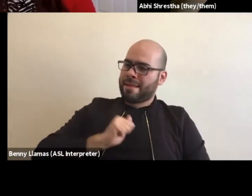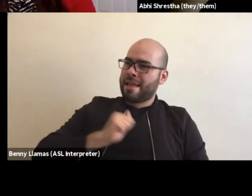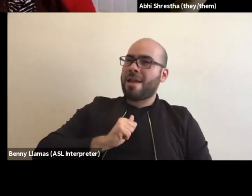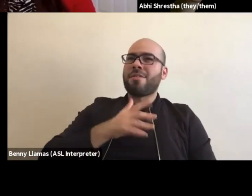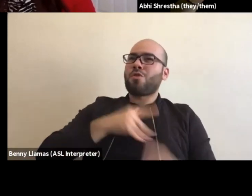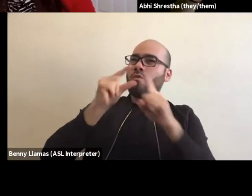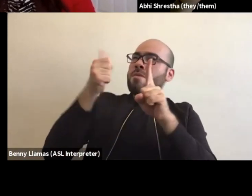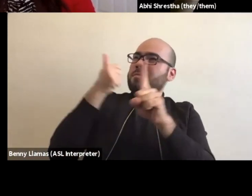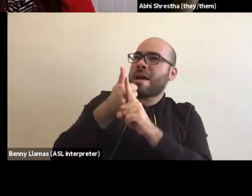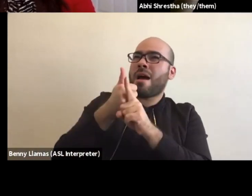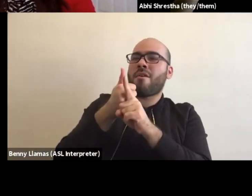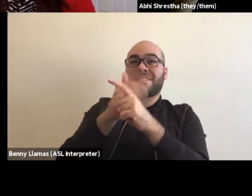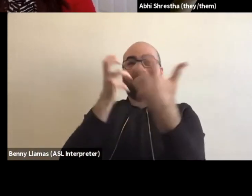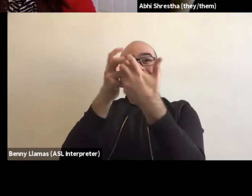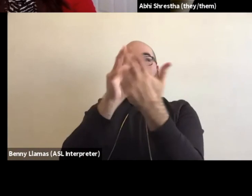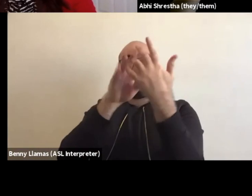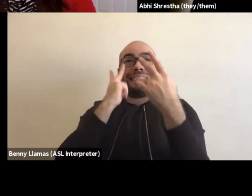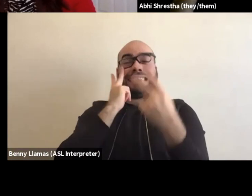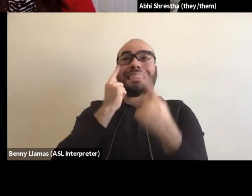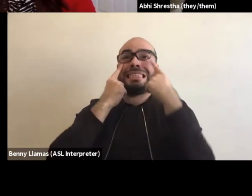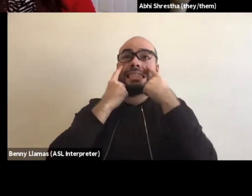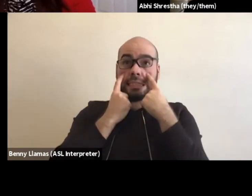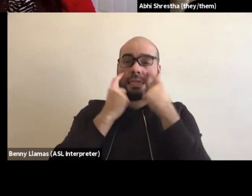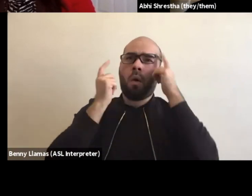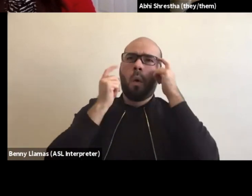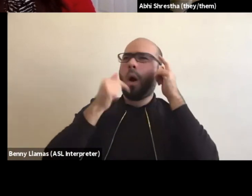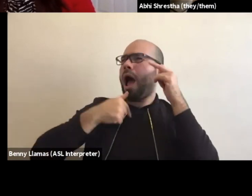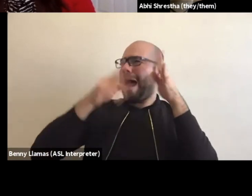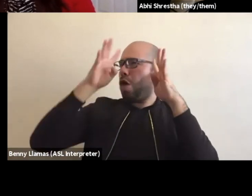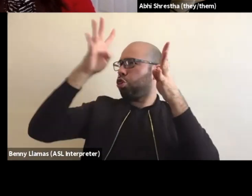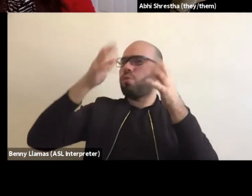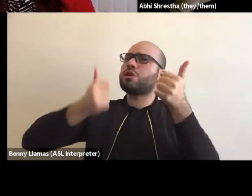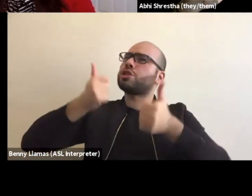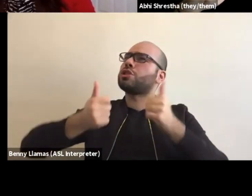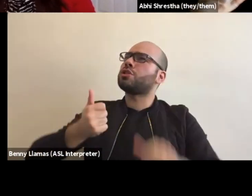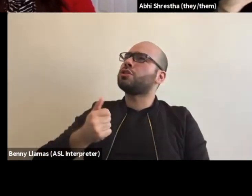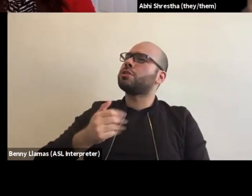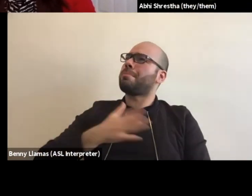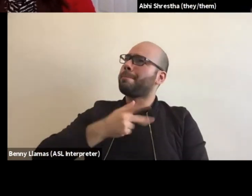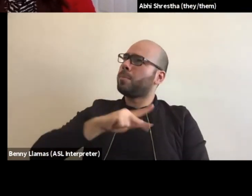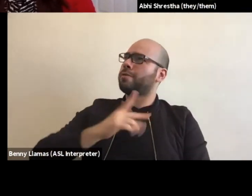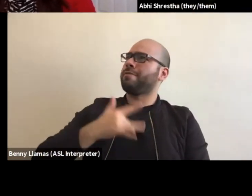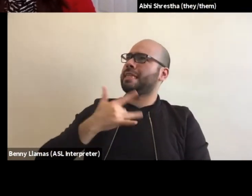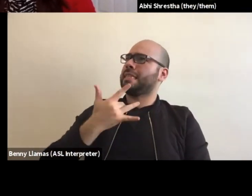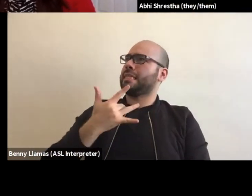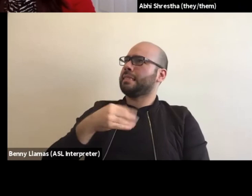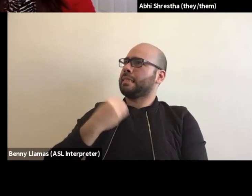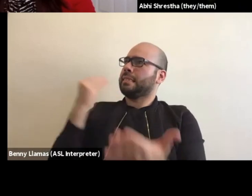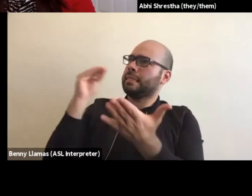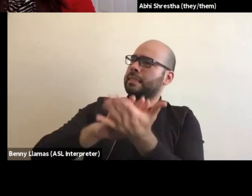to like, I feel like I learned more about my thought process in that way, where I was like, oh, when I'm reading this,